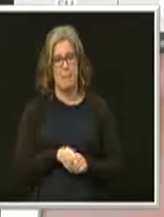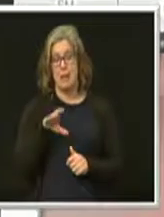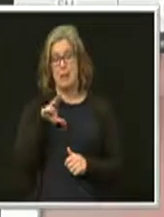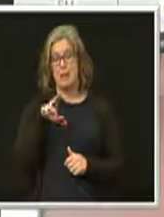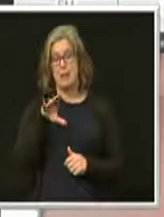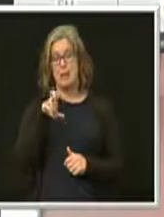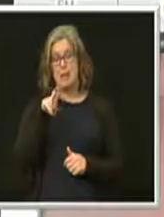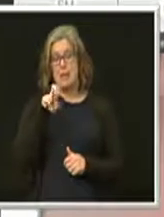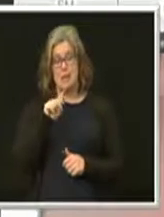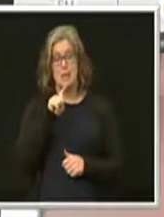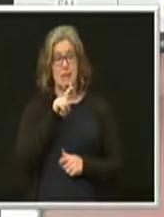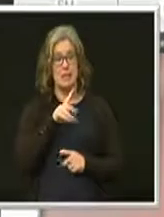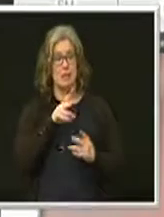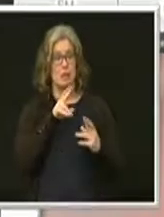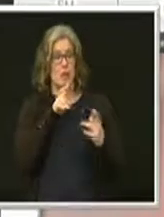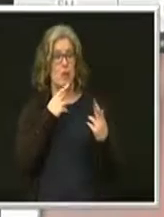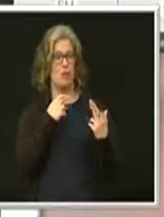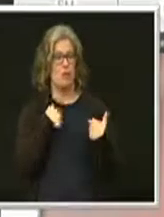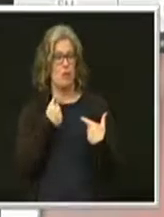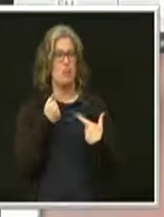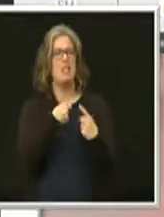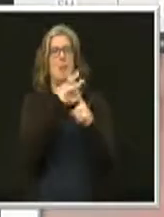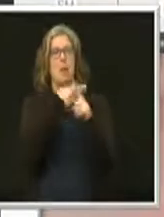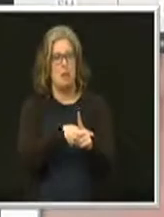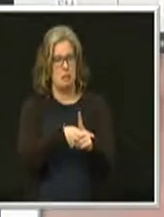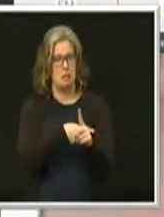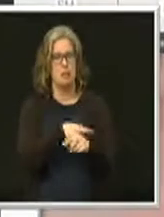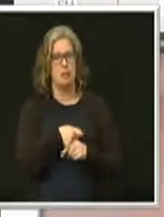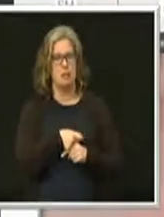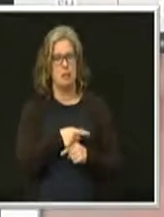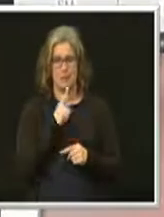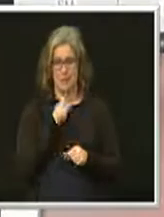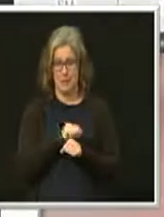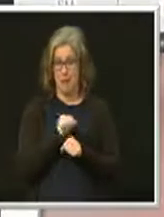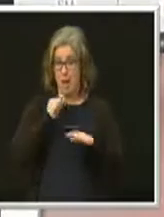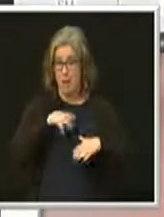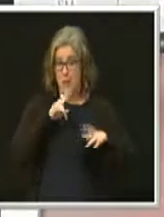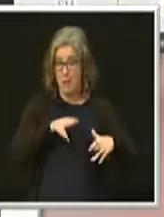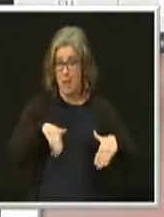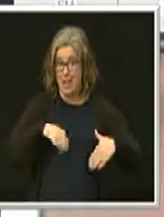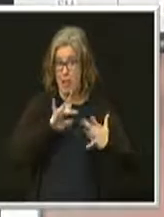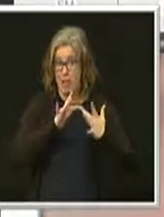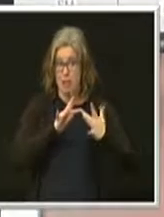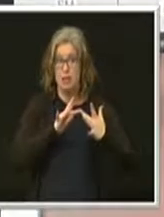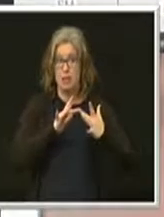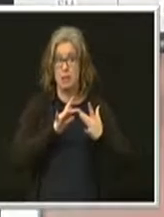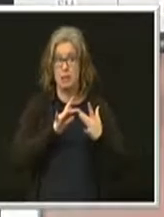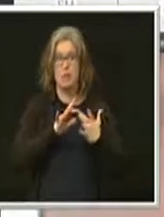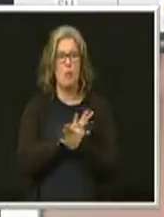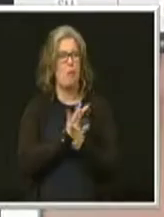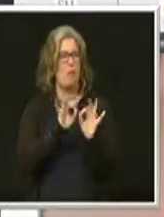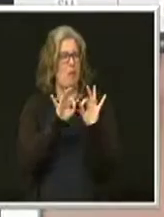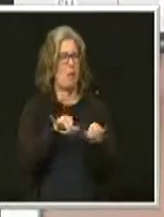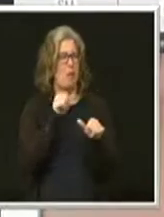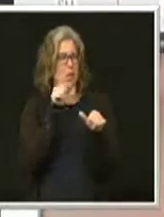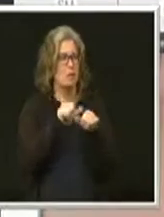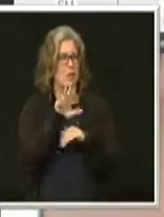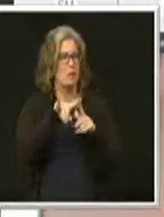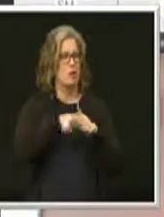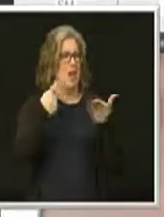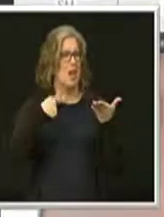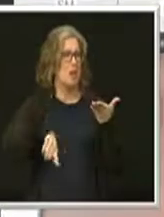Bureau is taking responses for the next several months. And in fact, if you haven't responded yet online, you'll get a paper form in the mail starting